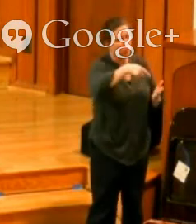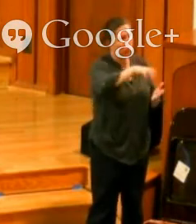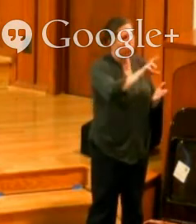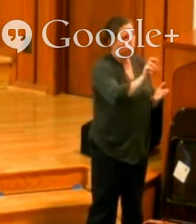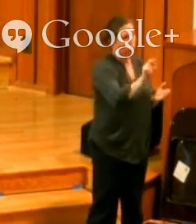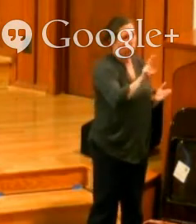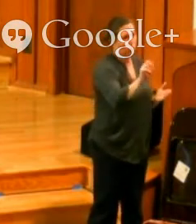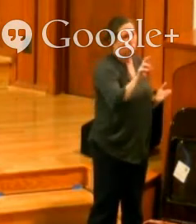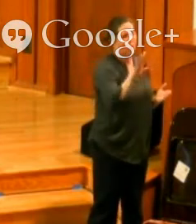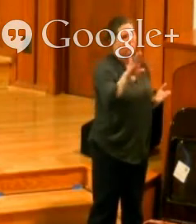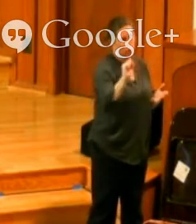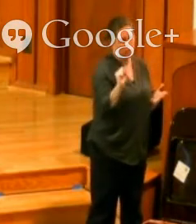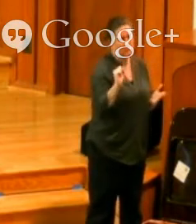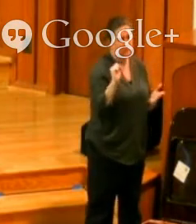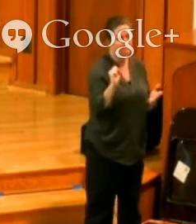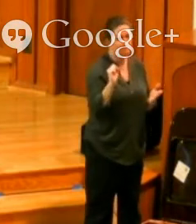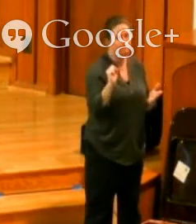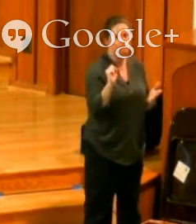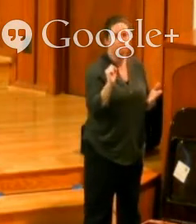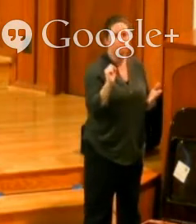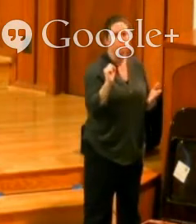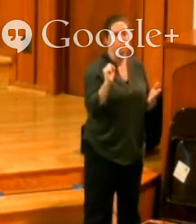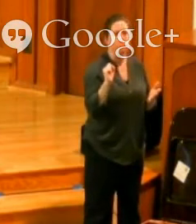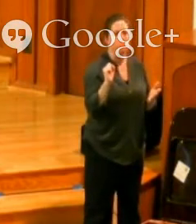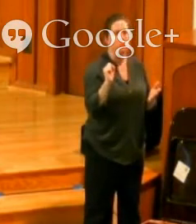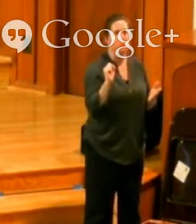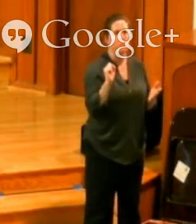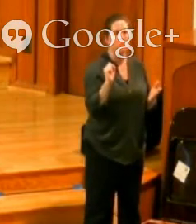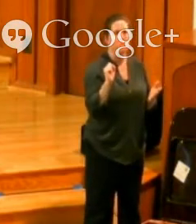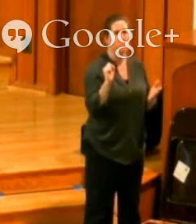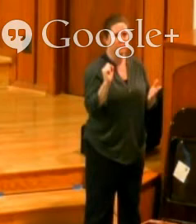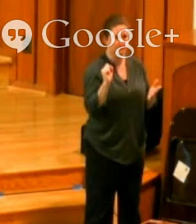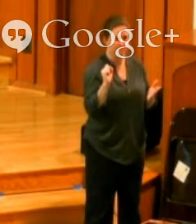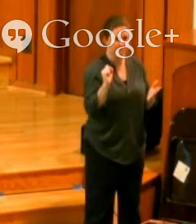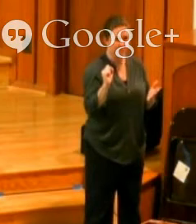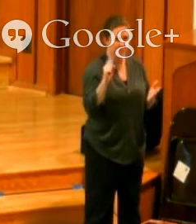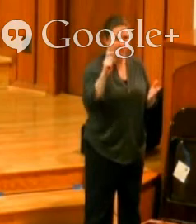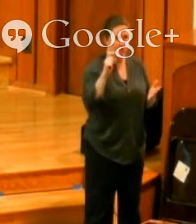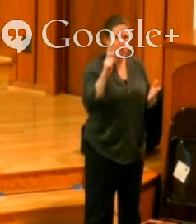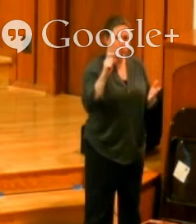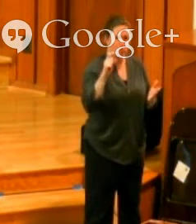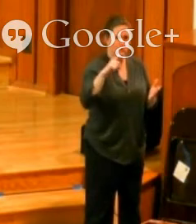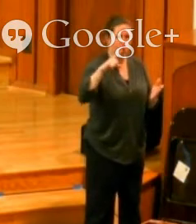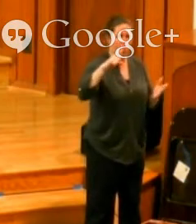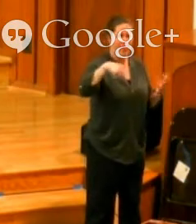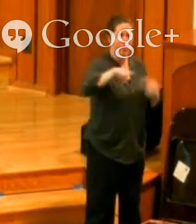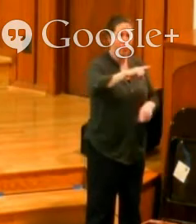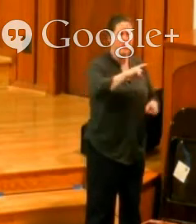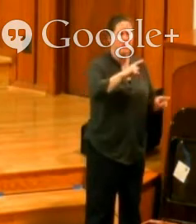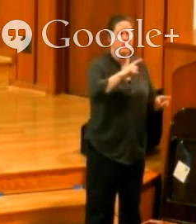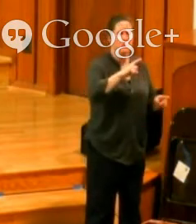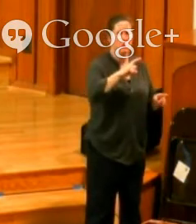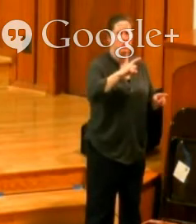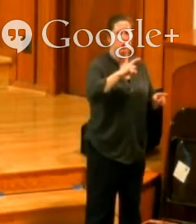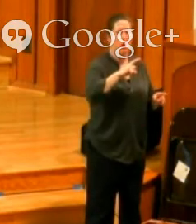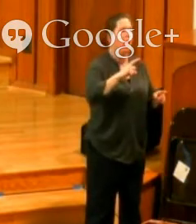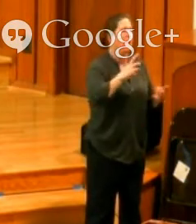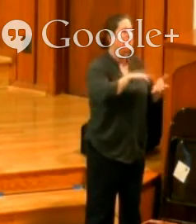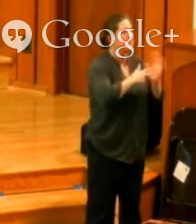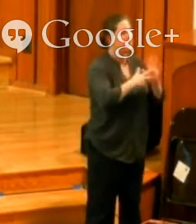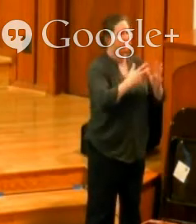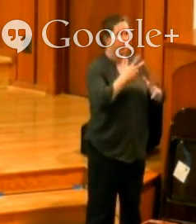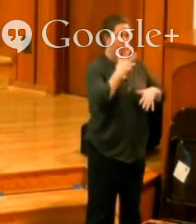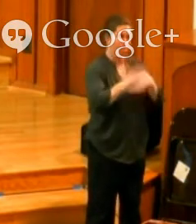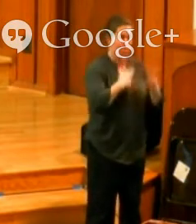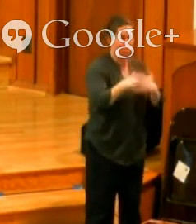says, those who sow in the wind shall also reap the whirlwind. And this principle is one for us